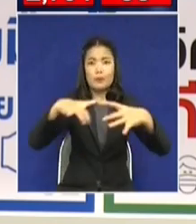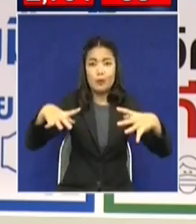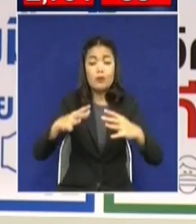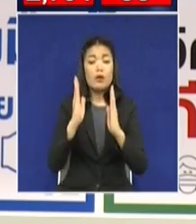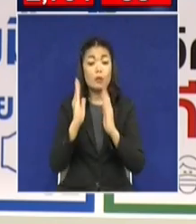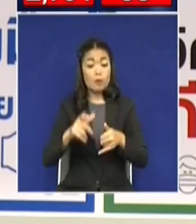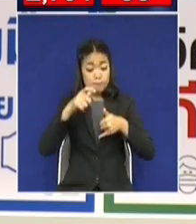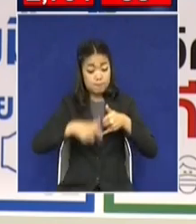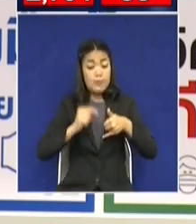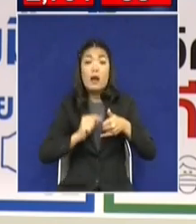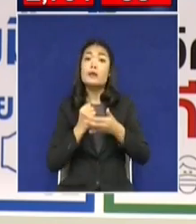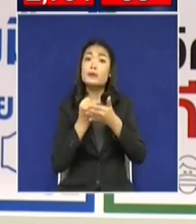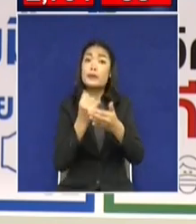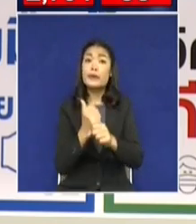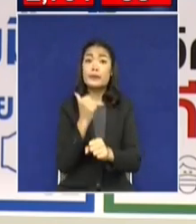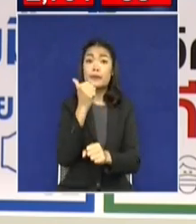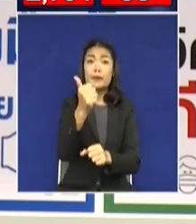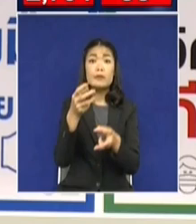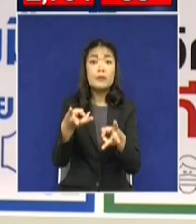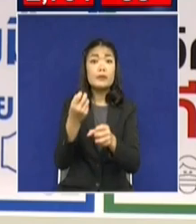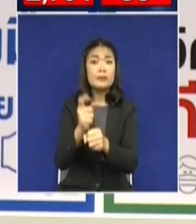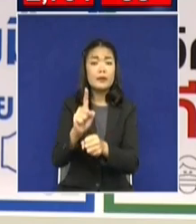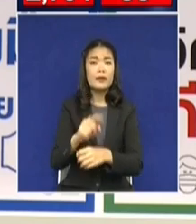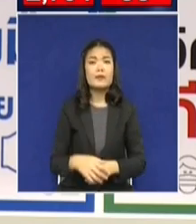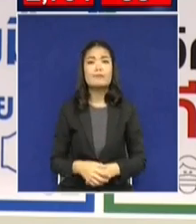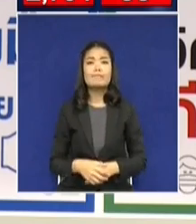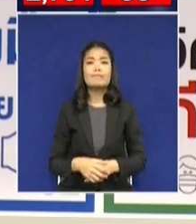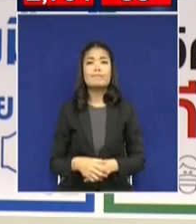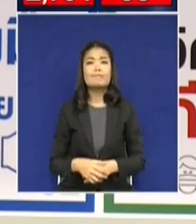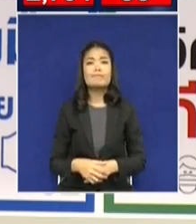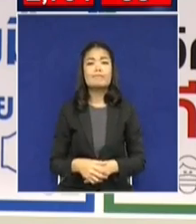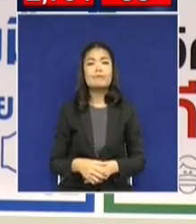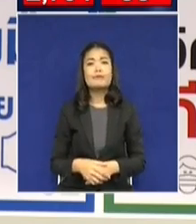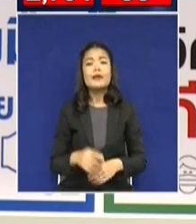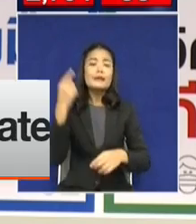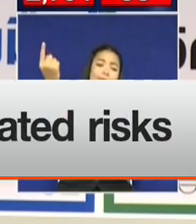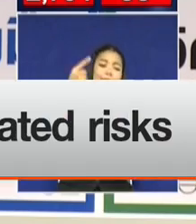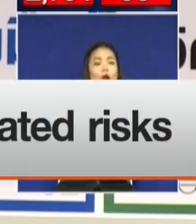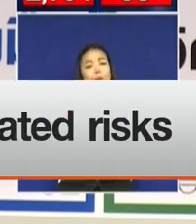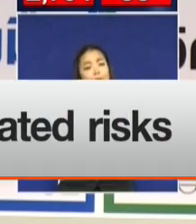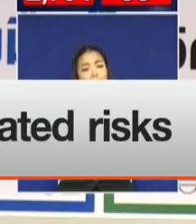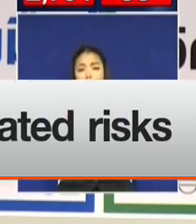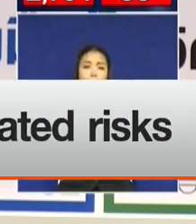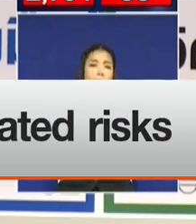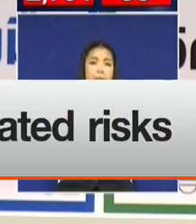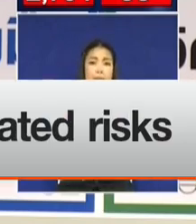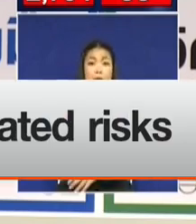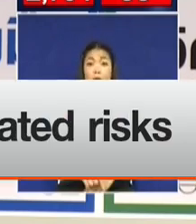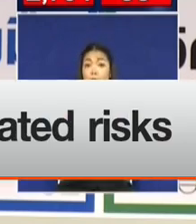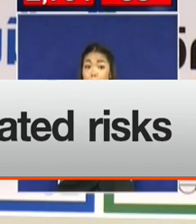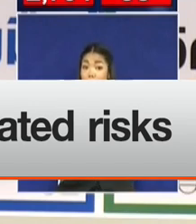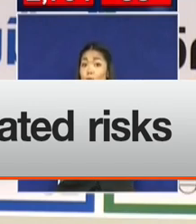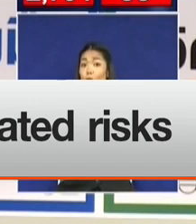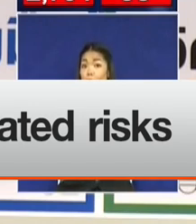risk out there. So that is why we including me, keep reminding everybody every time I